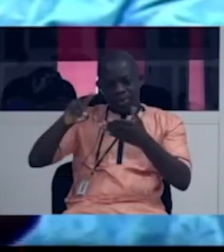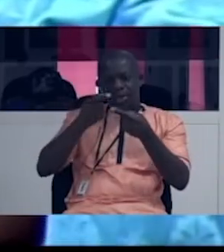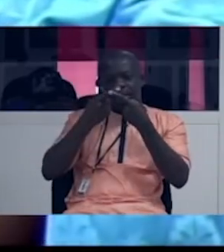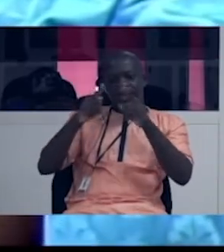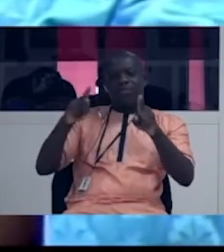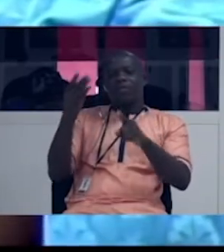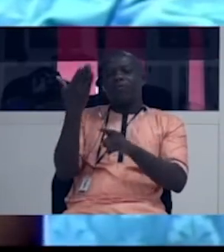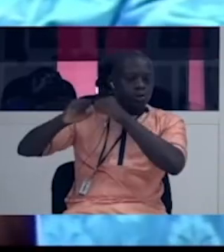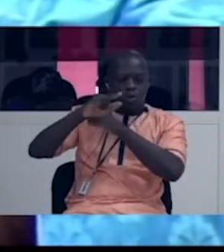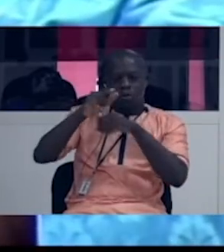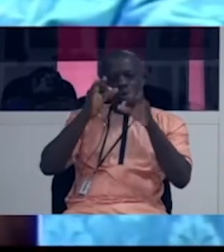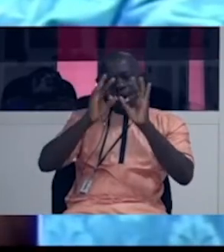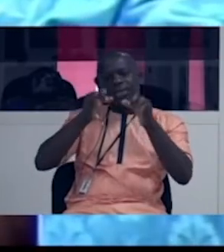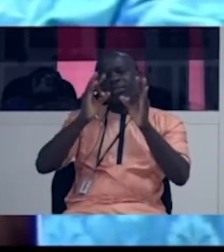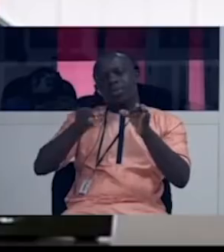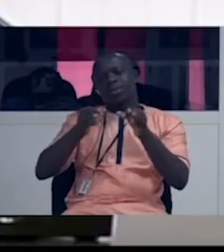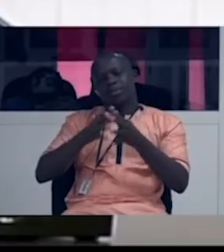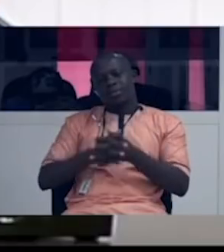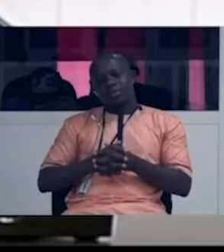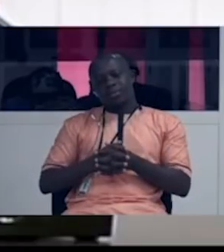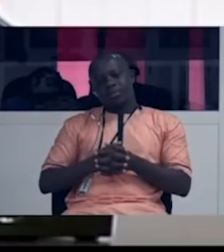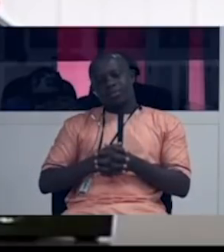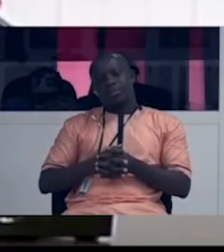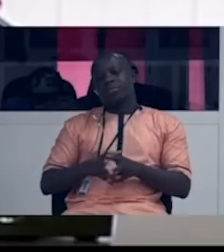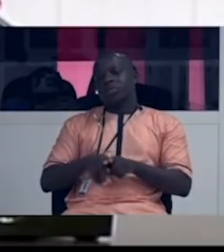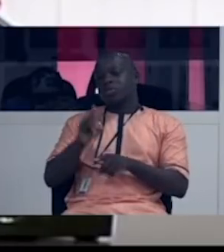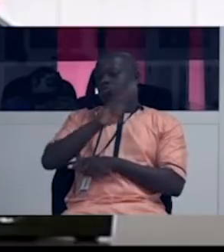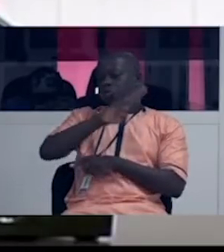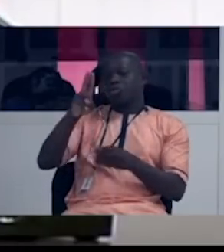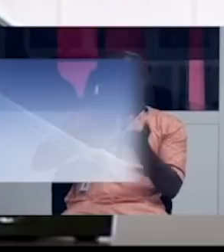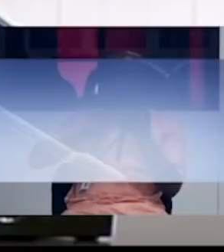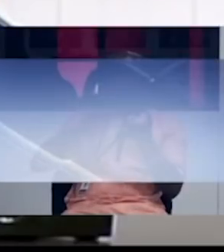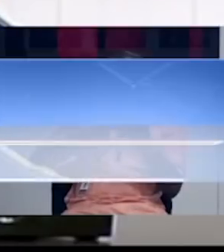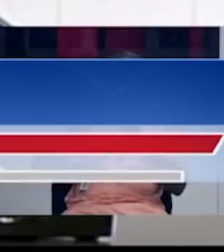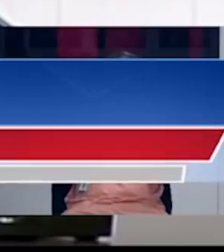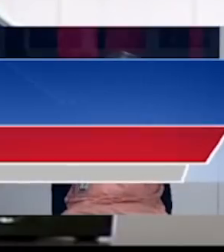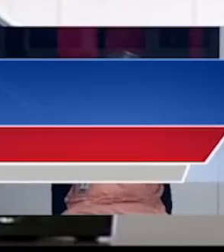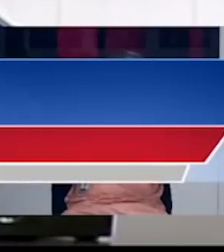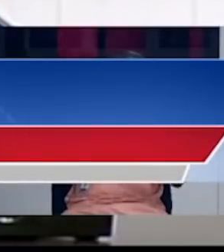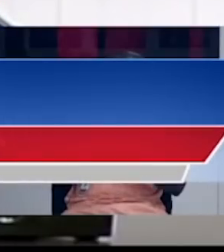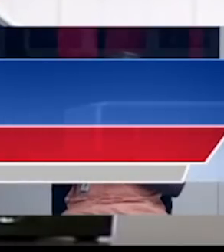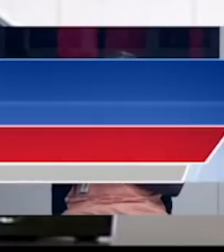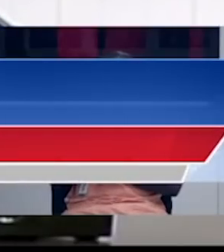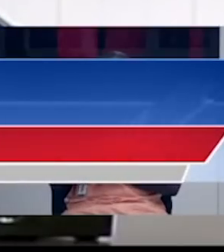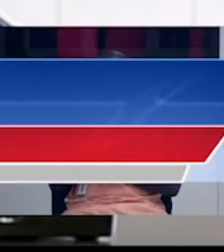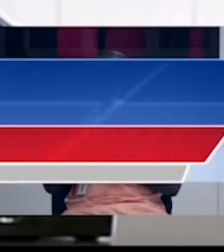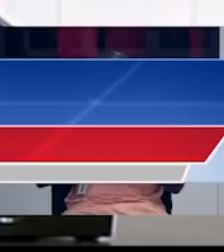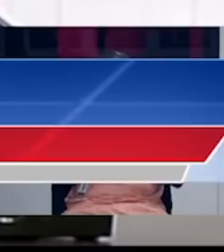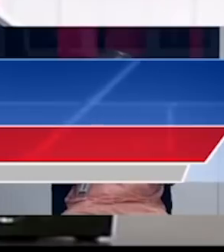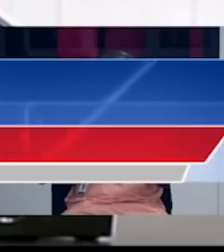her medical record. Well, this was an unusual situation where we were